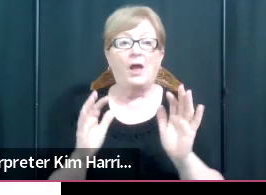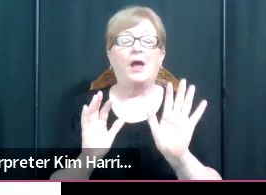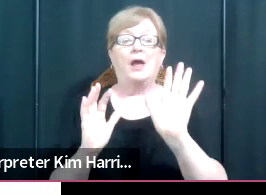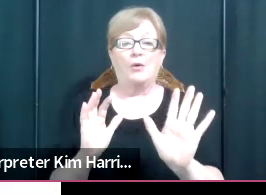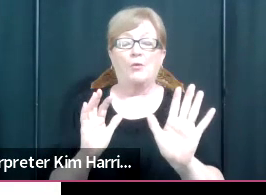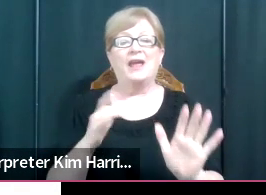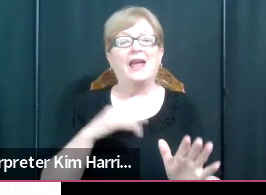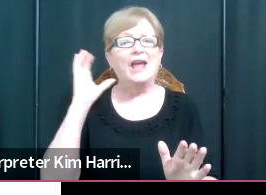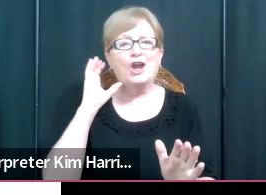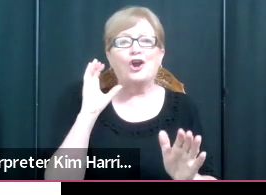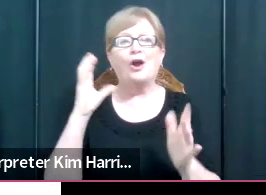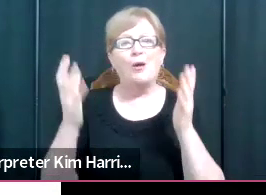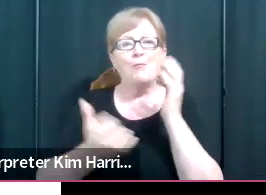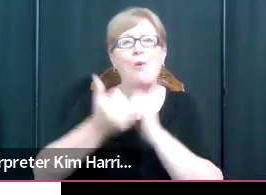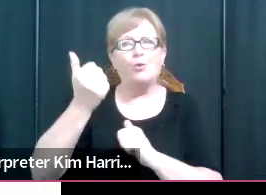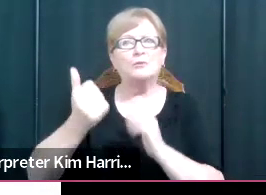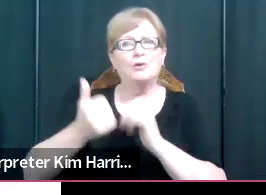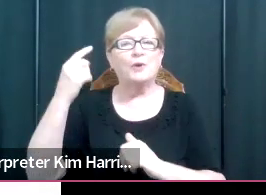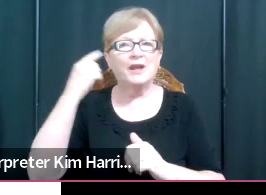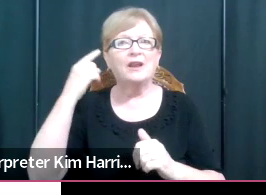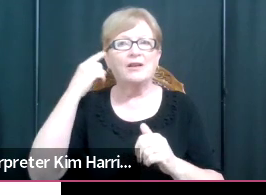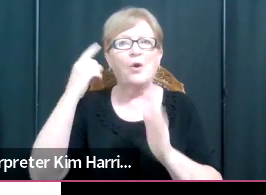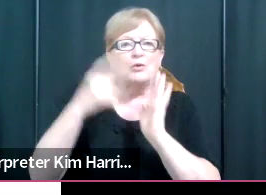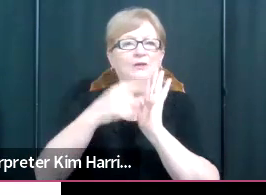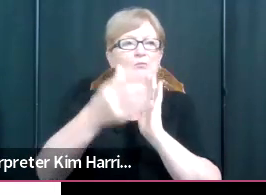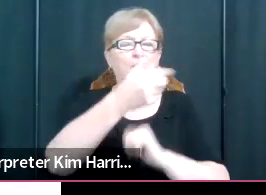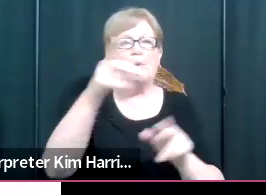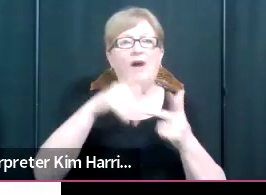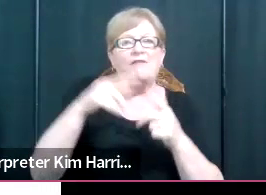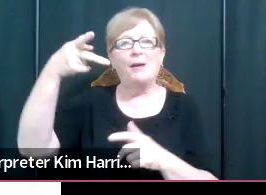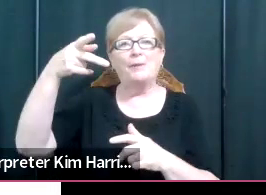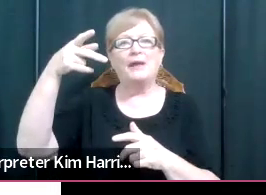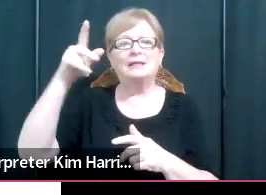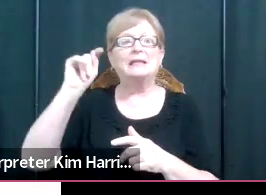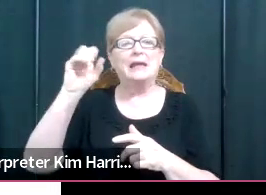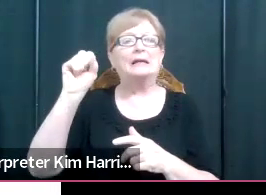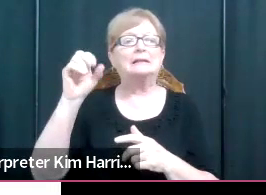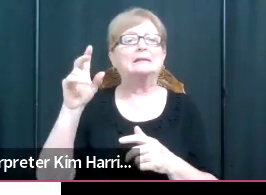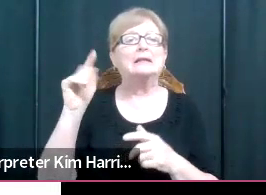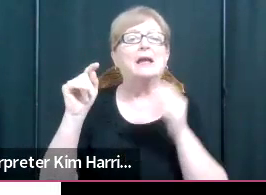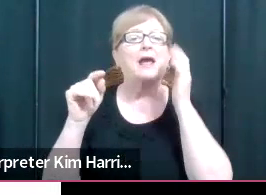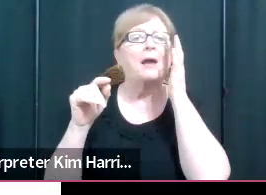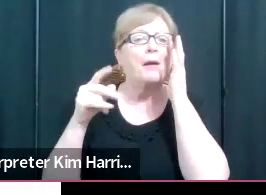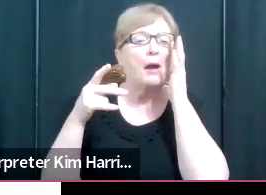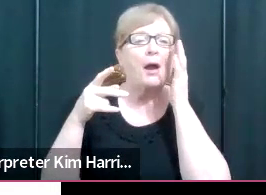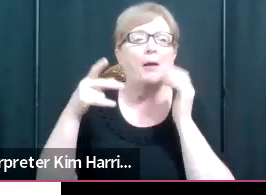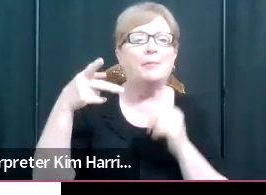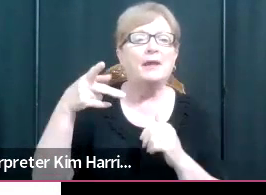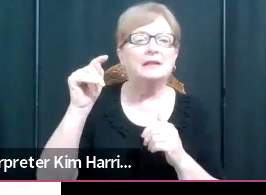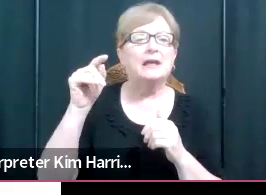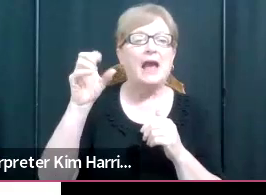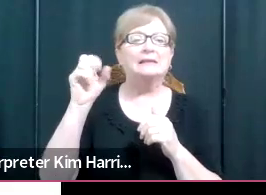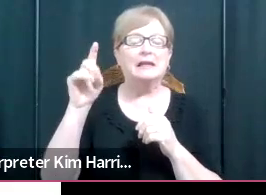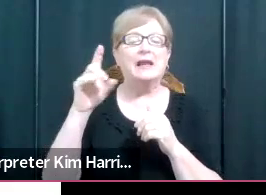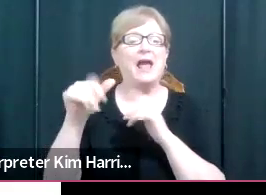We hear about it most commonly with people that have PTSD, autism, sensory processing needs, and other